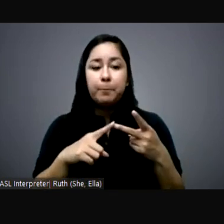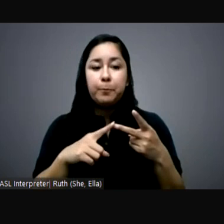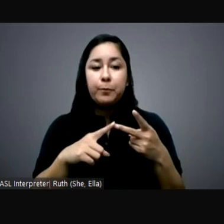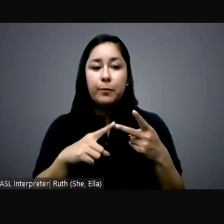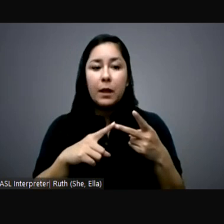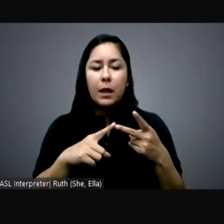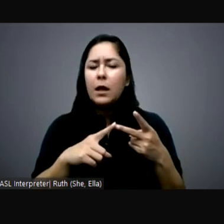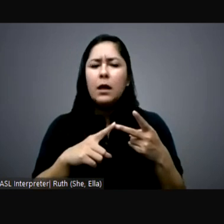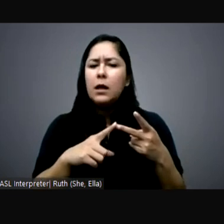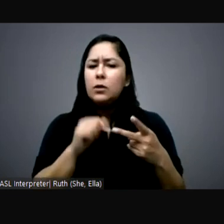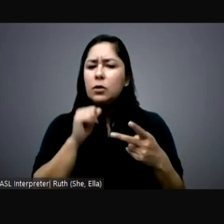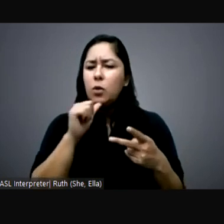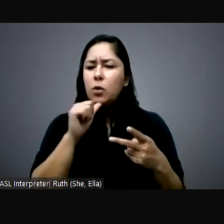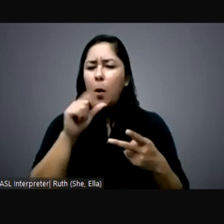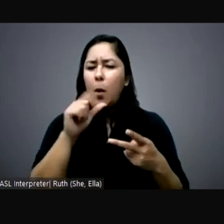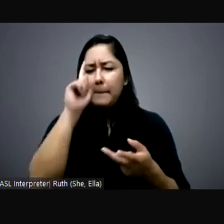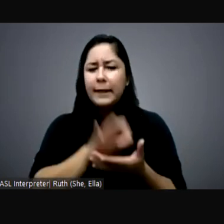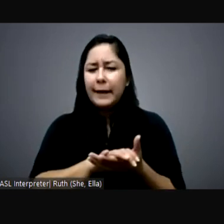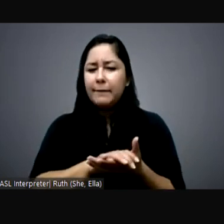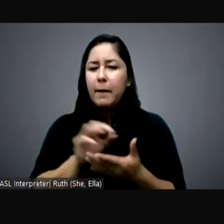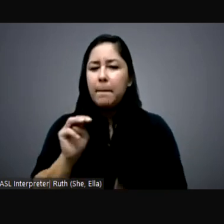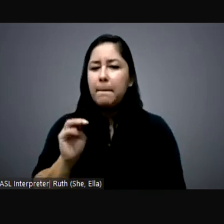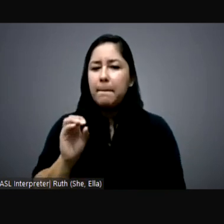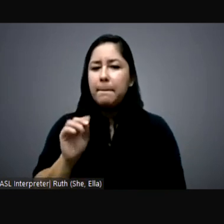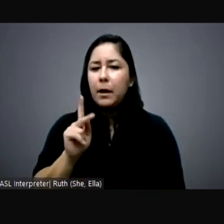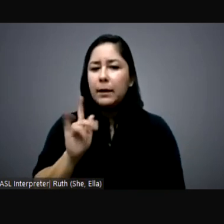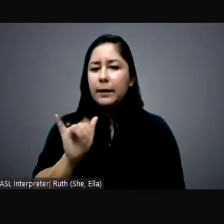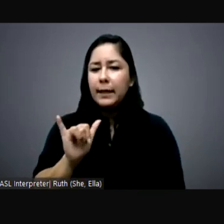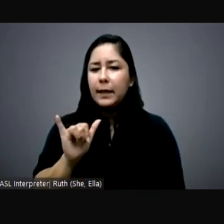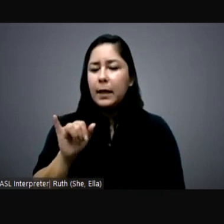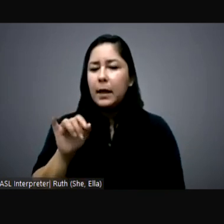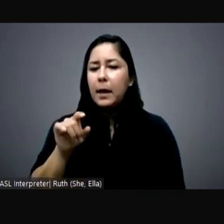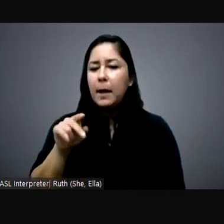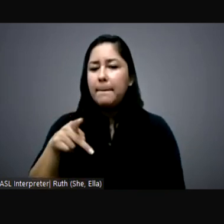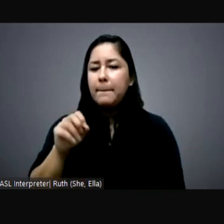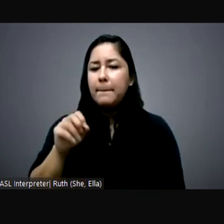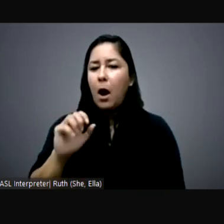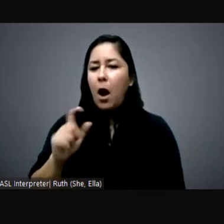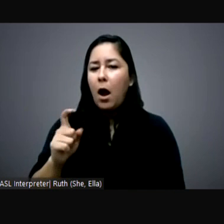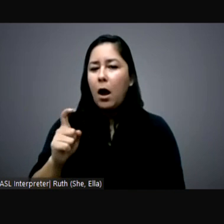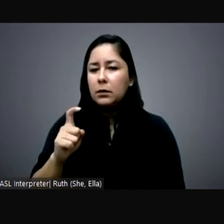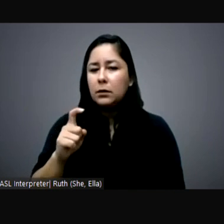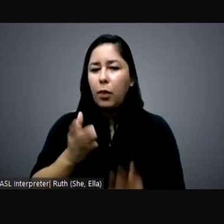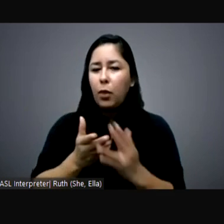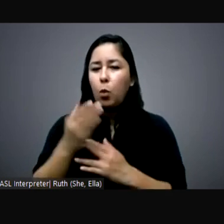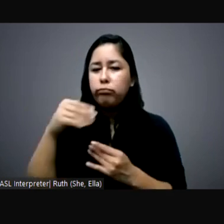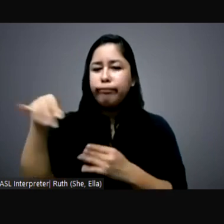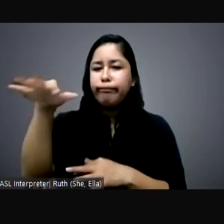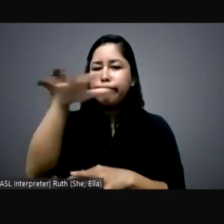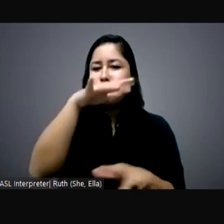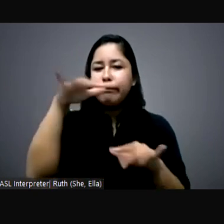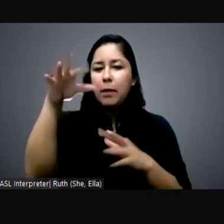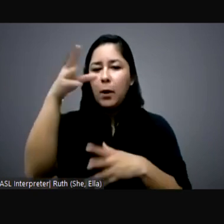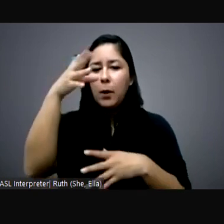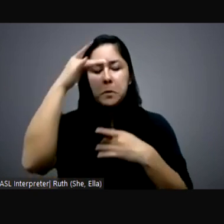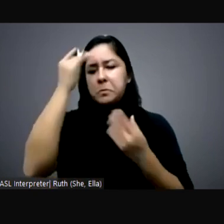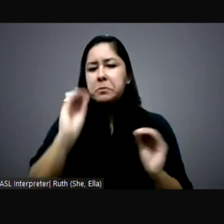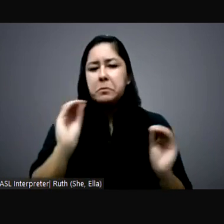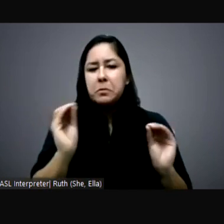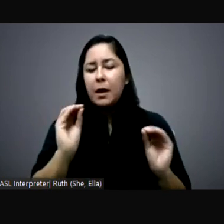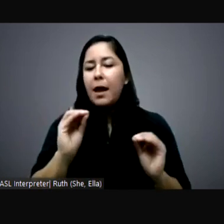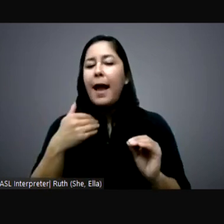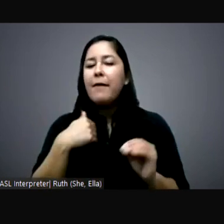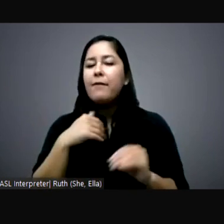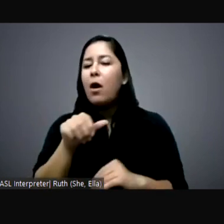believe that monkeypox is transmitted in an airborne route, but we do believe that there is perhaps a minor route of transmission